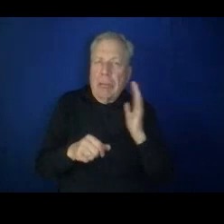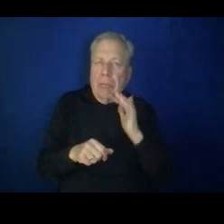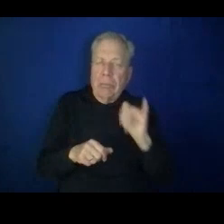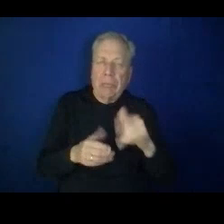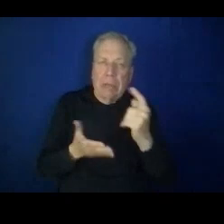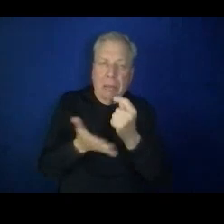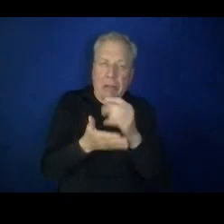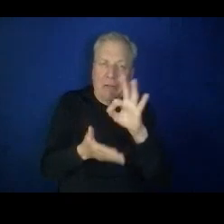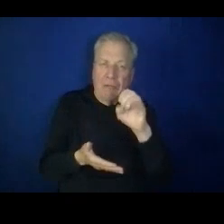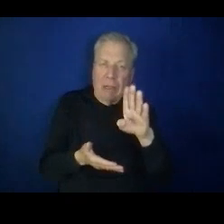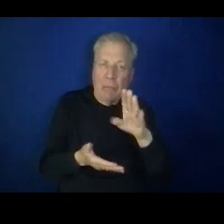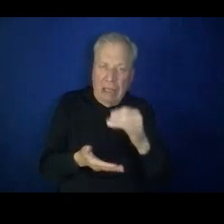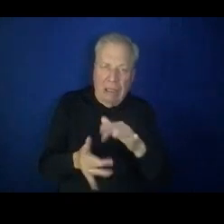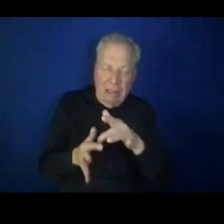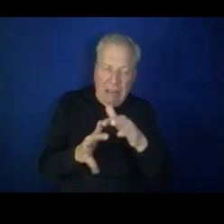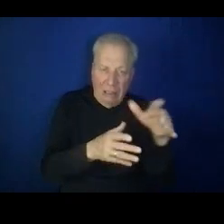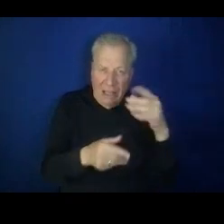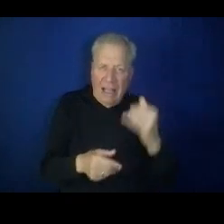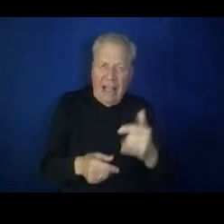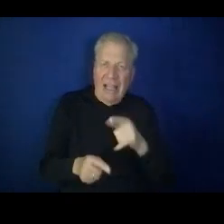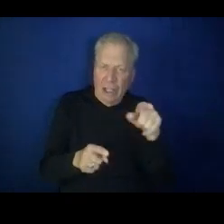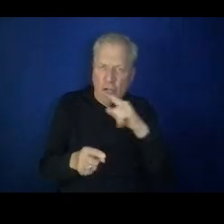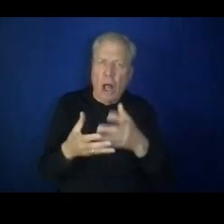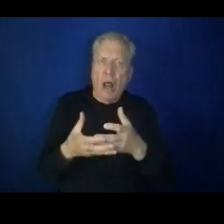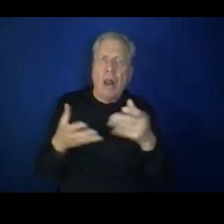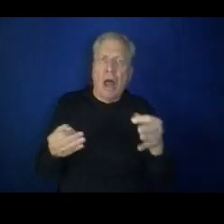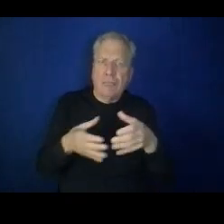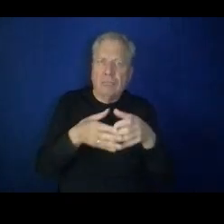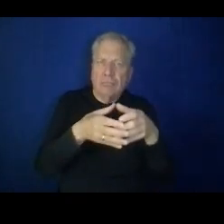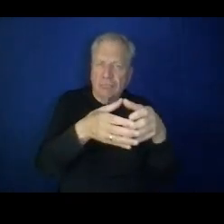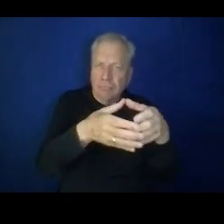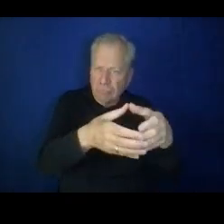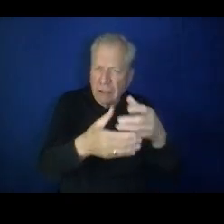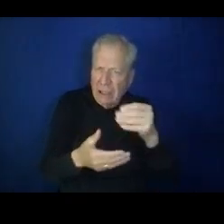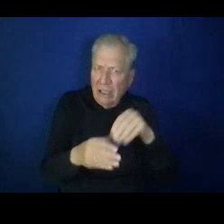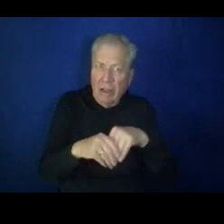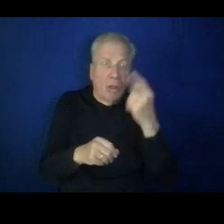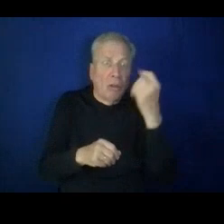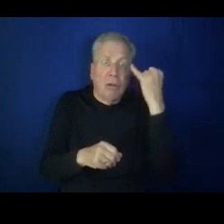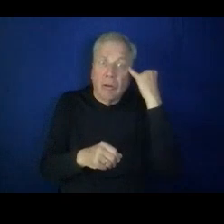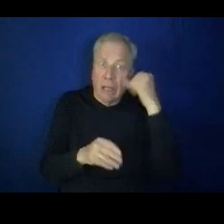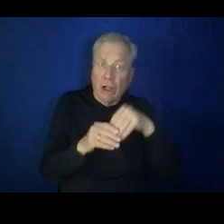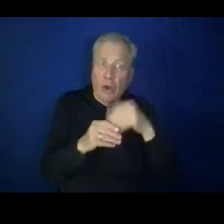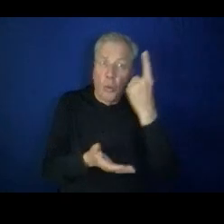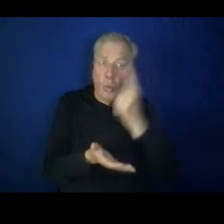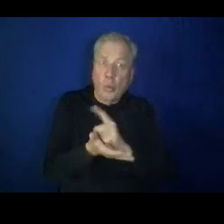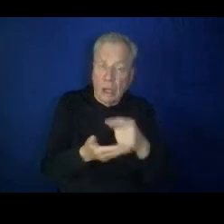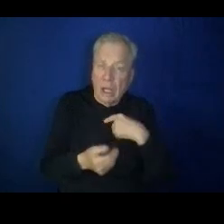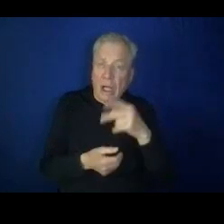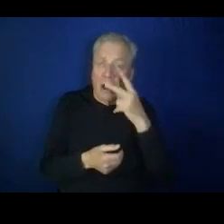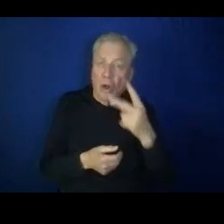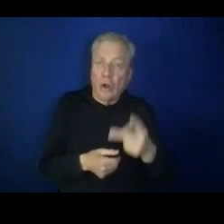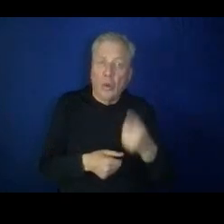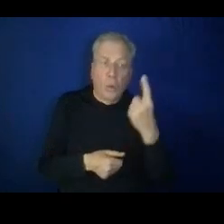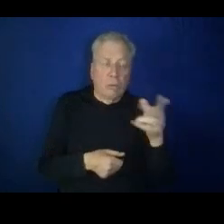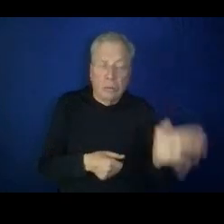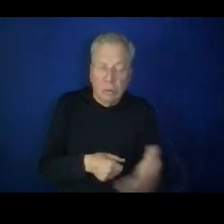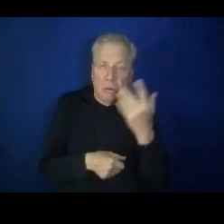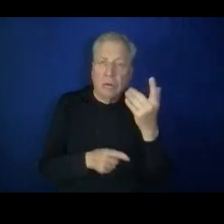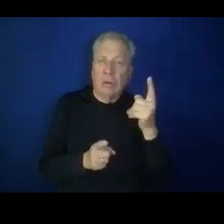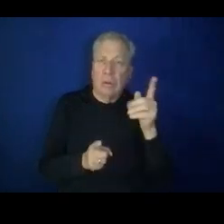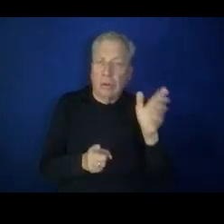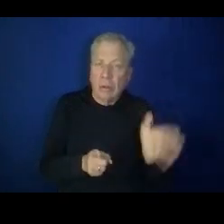heading for Horse Butte, and there was a bunch of hunting. And then within a week, it was like I'd watch every one by one. It was like one animal